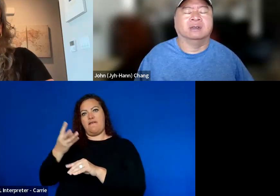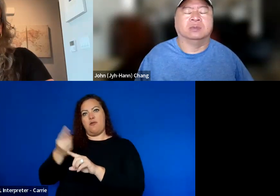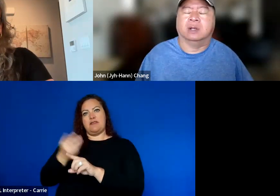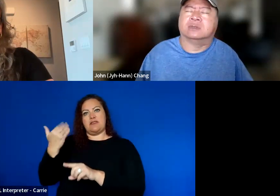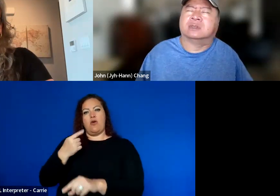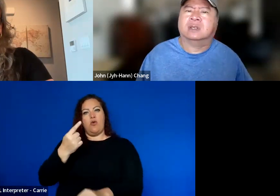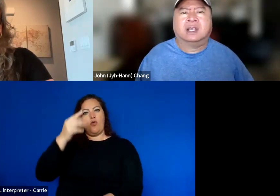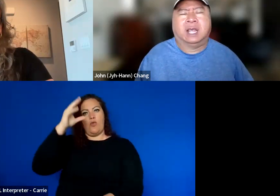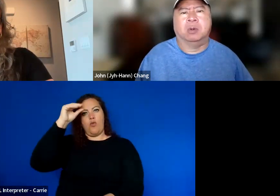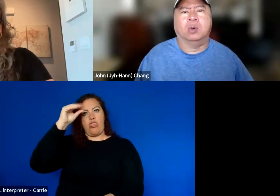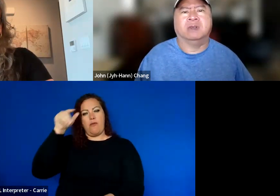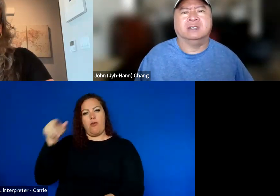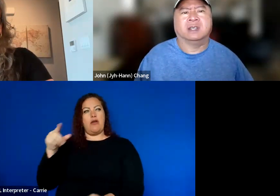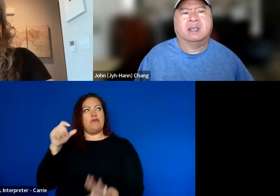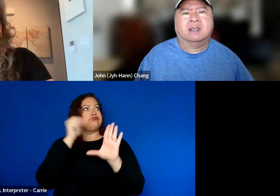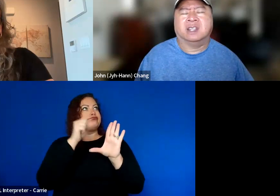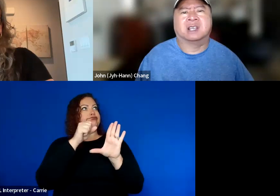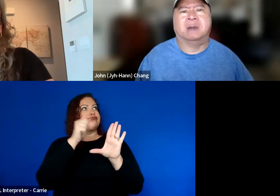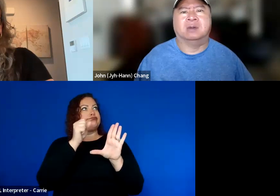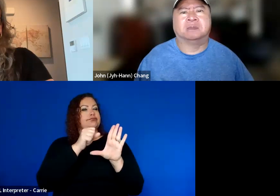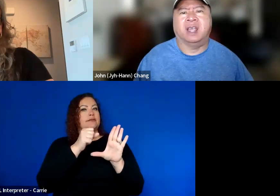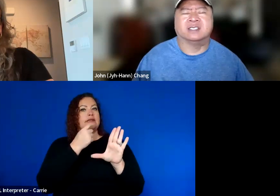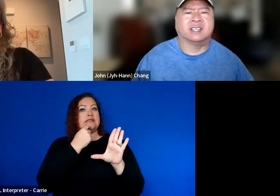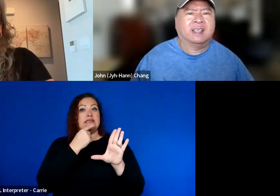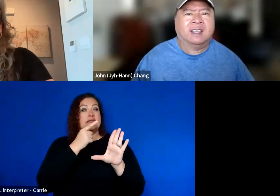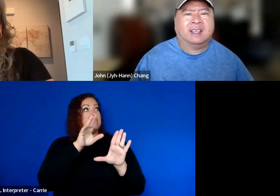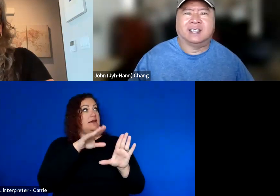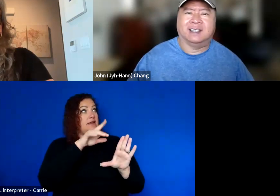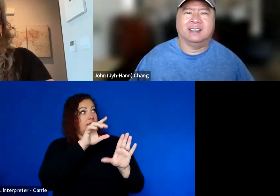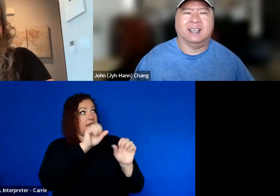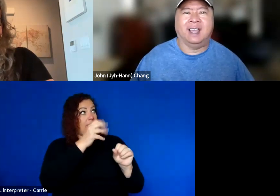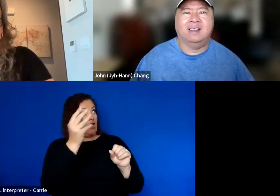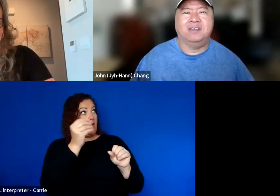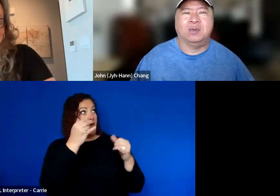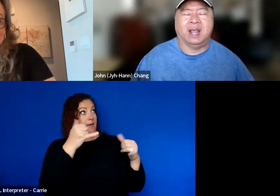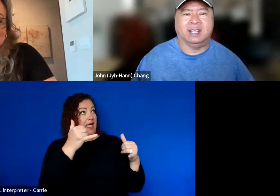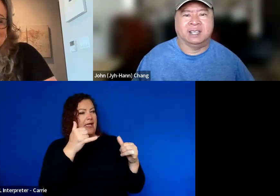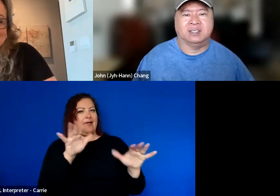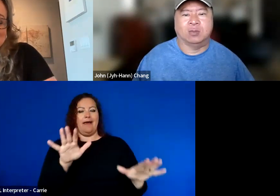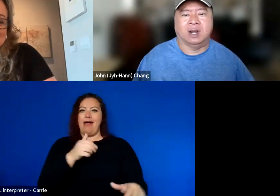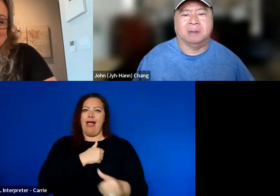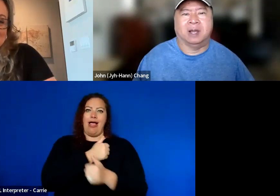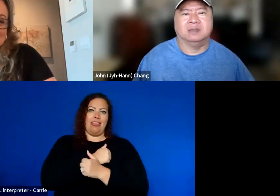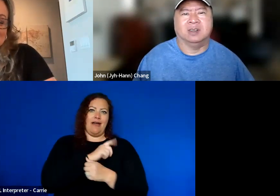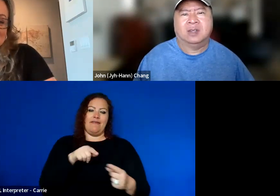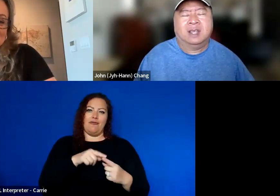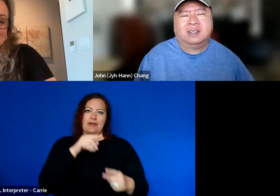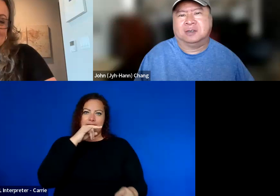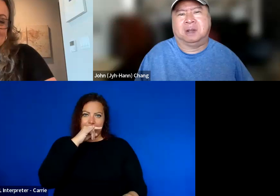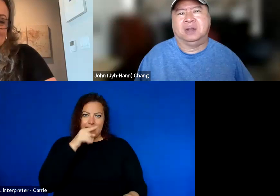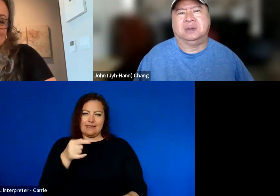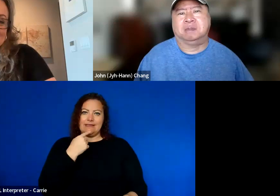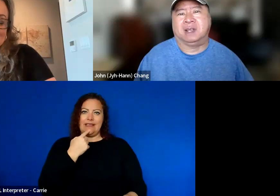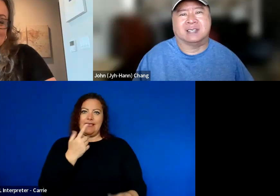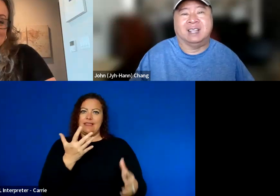day when I came home, and he's like, can you come out and play? It's like, I love it when I get kids that want to come out